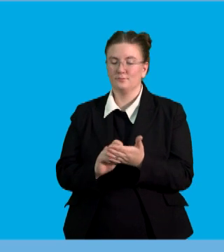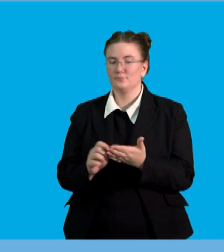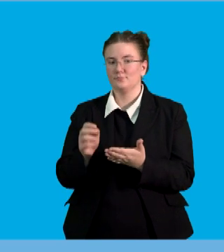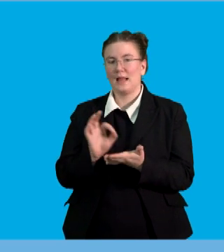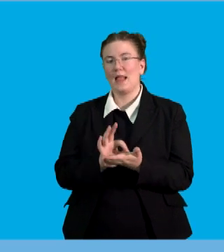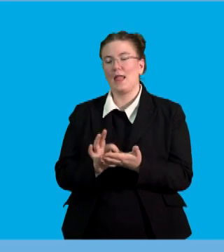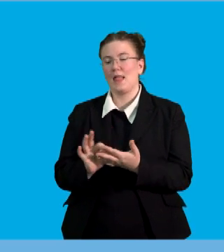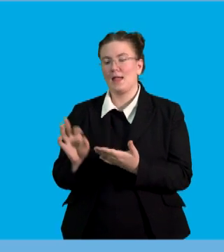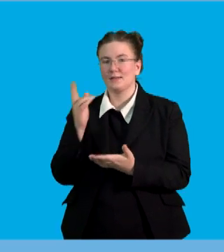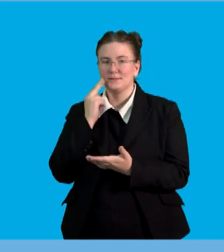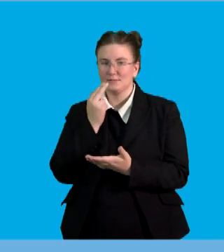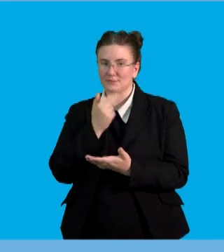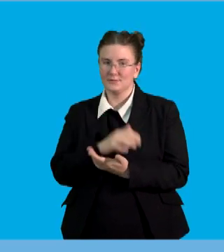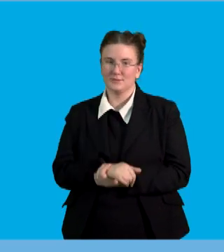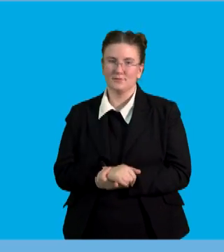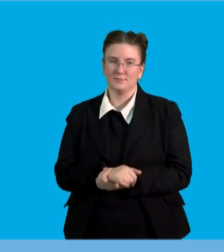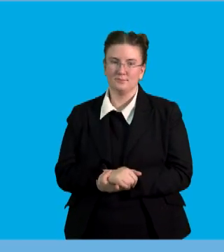Let's write it nicely.